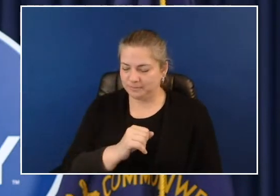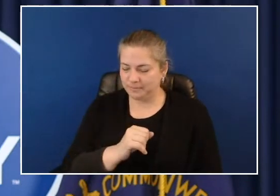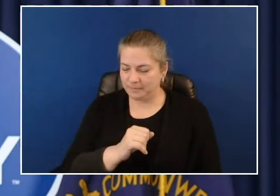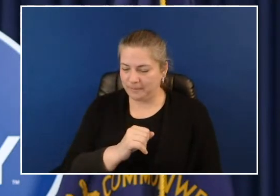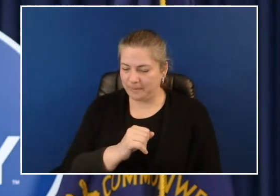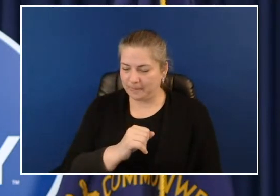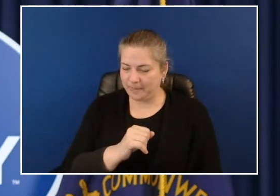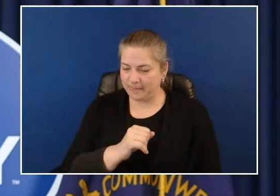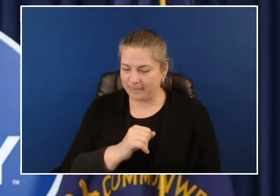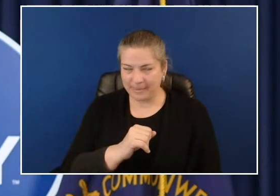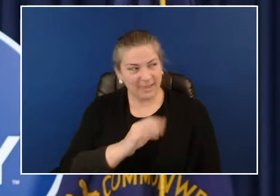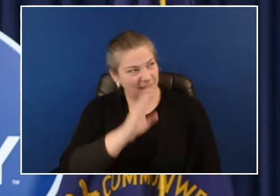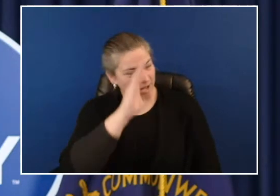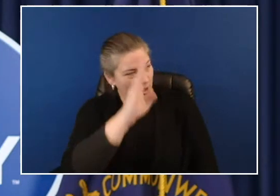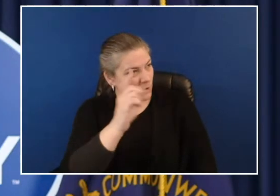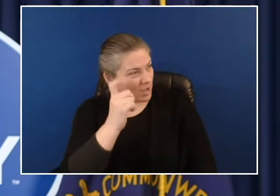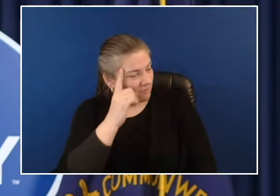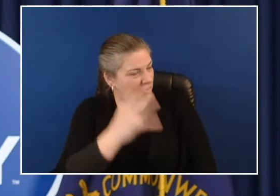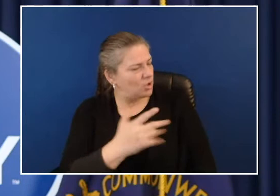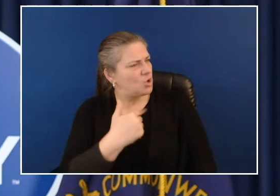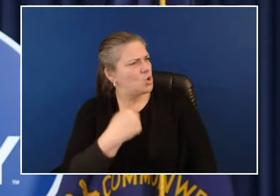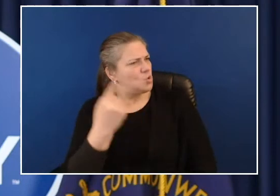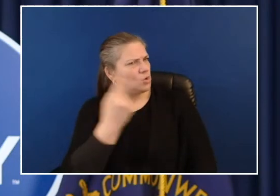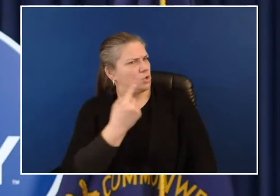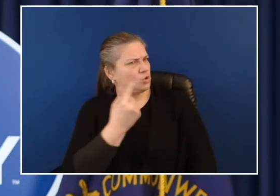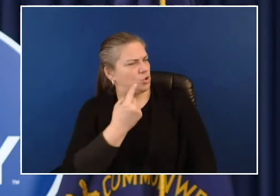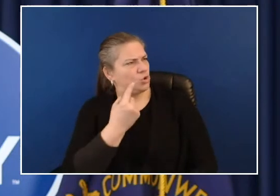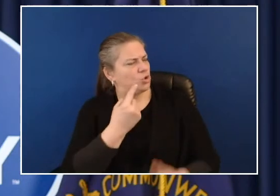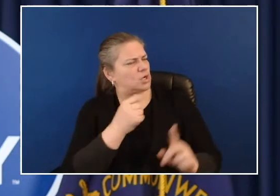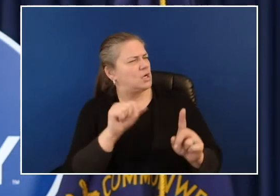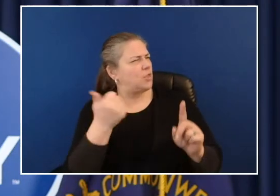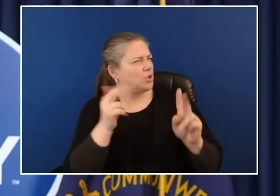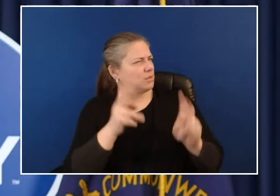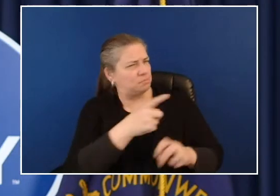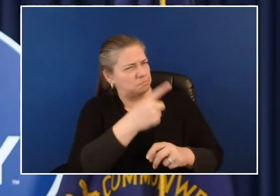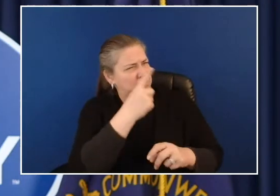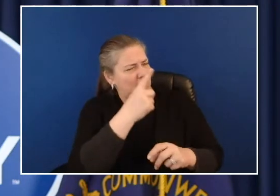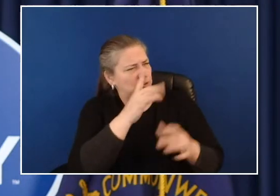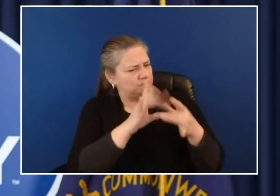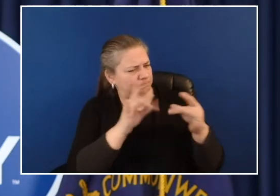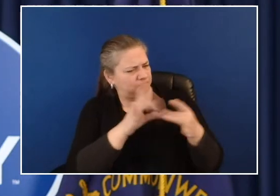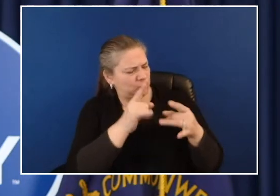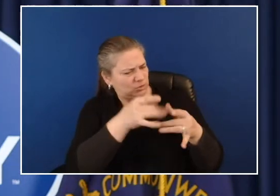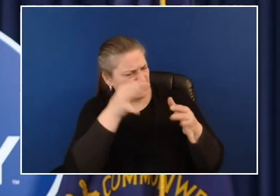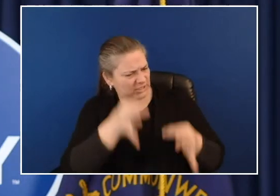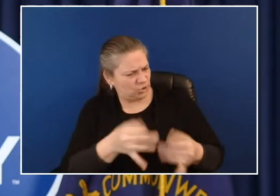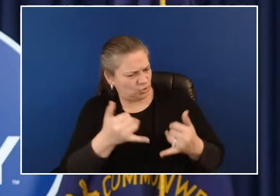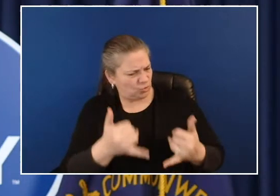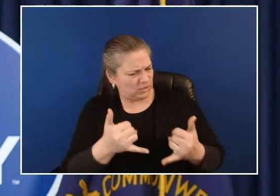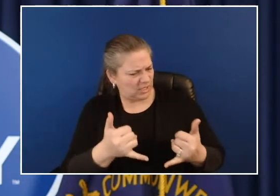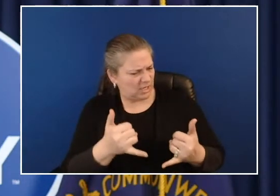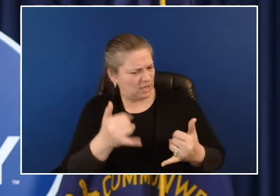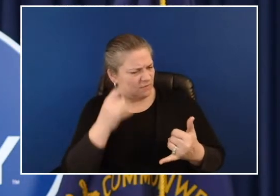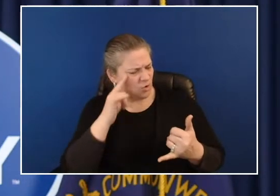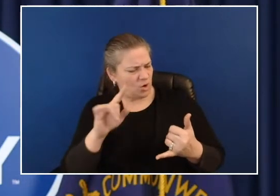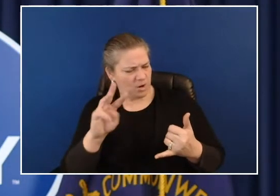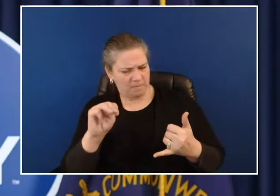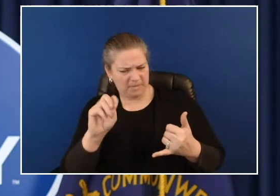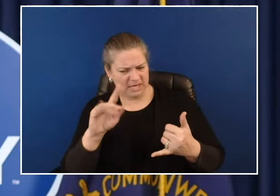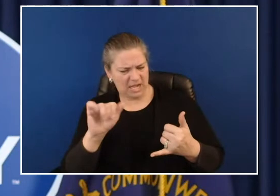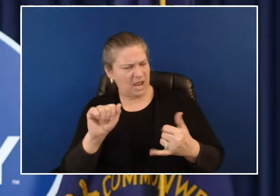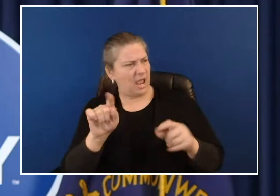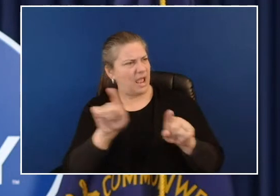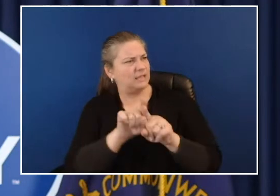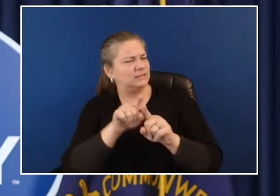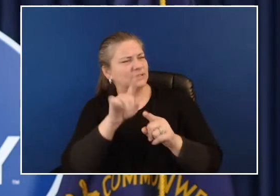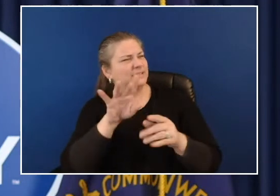Hi, Governor. I wondered if on another topic you could speak to the decision today to disqualify Medina Spirit as the 21 Derby winner, and